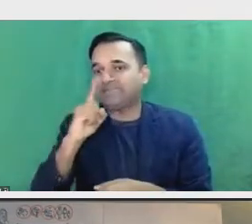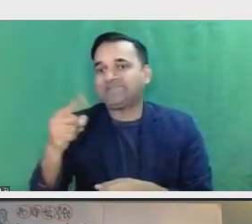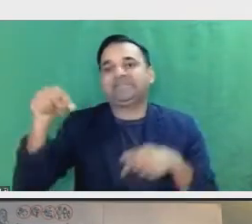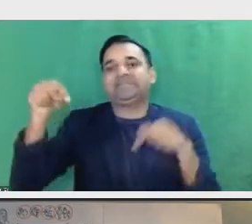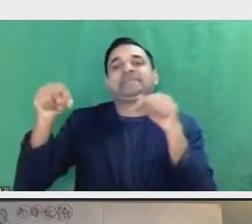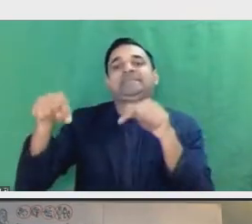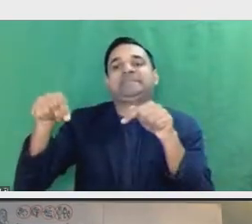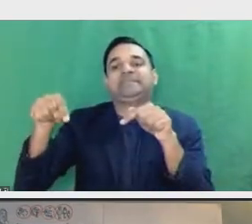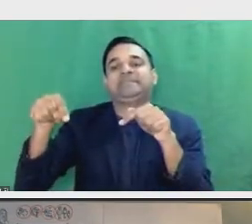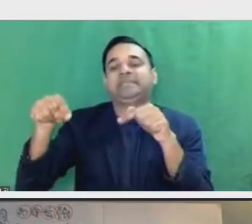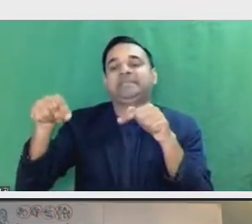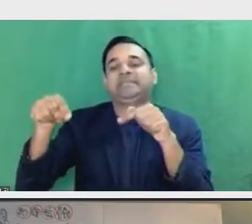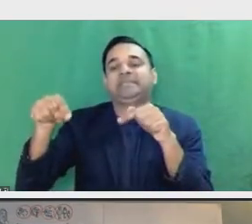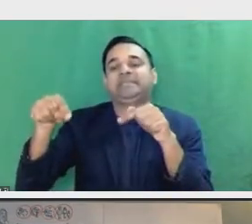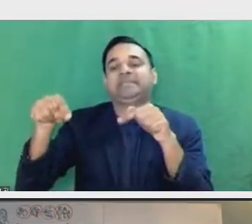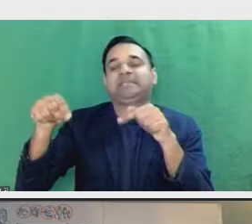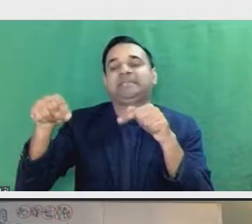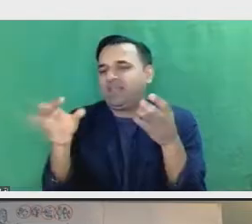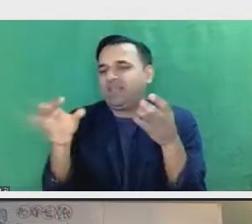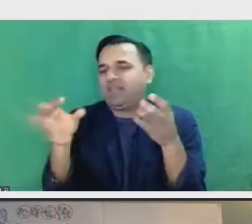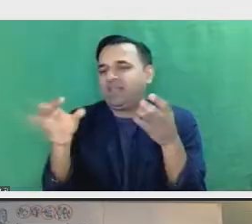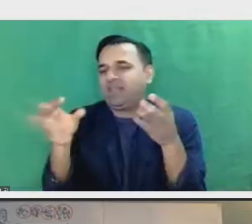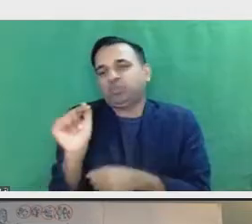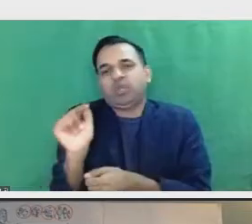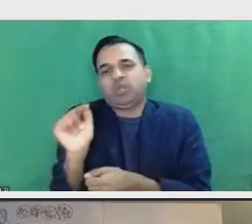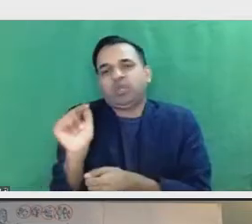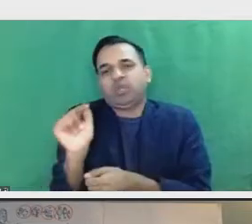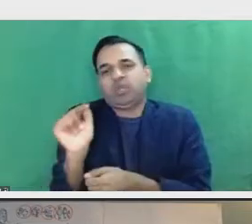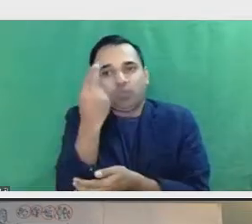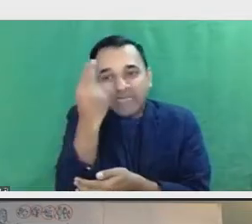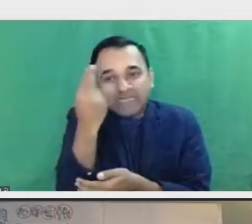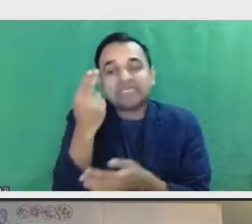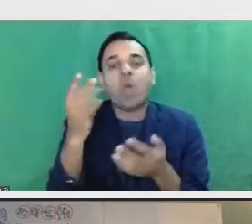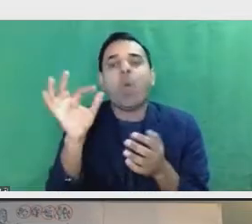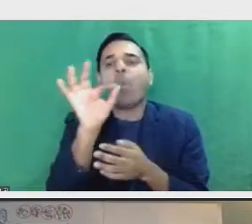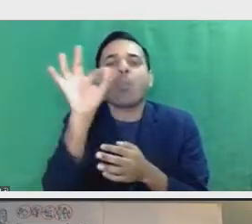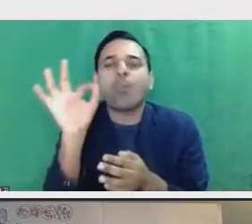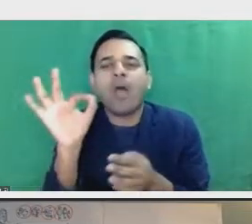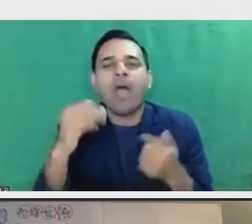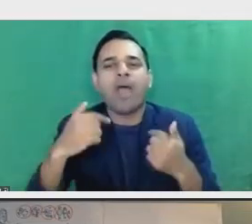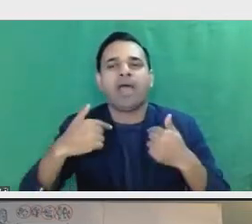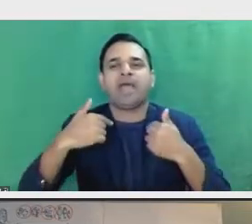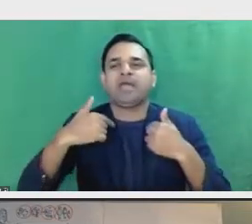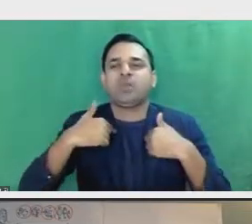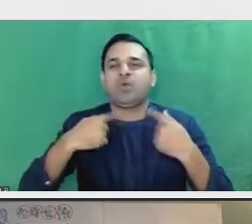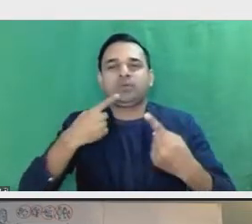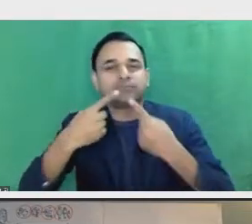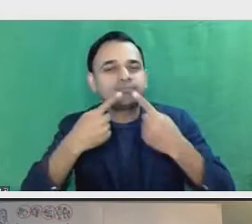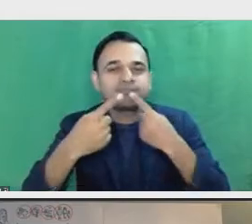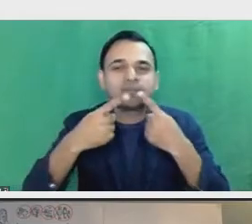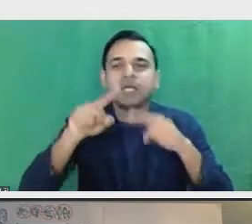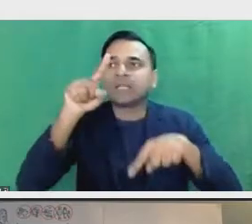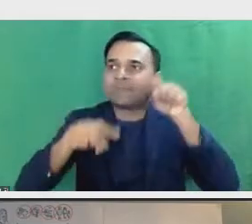will mainstream gender, we will make it gender responsive. And that is the reason why we're